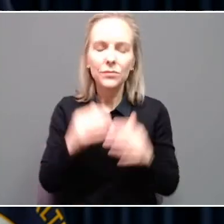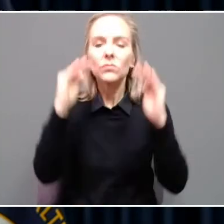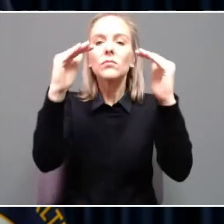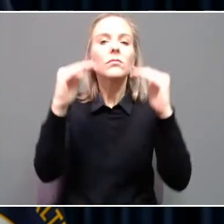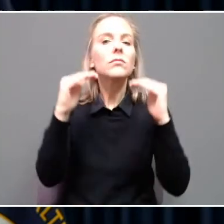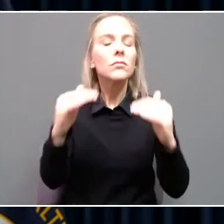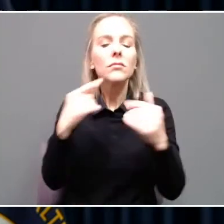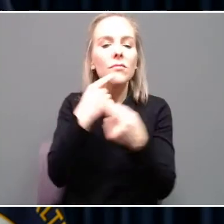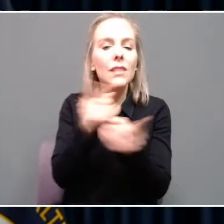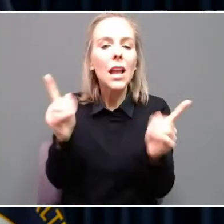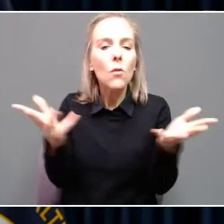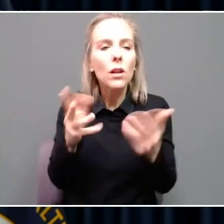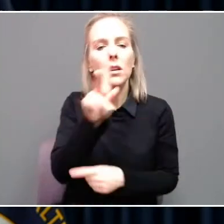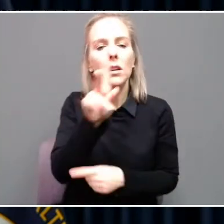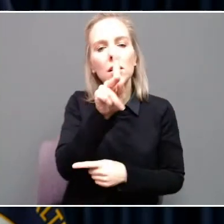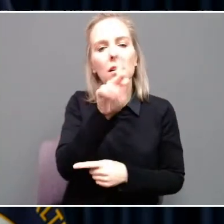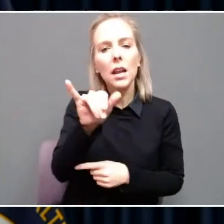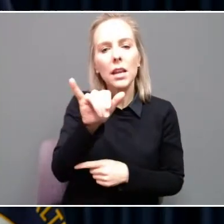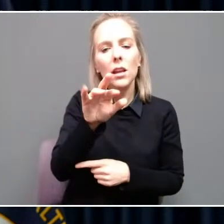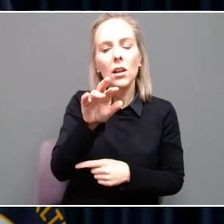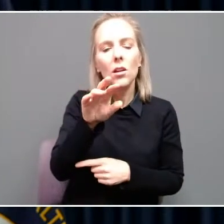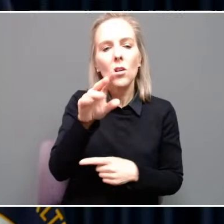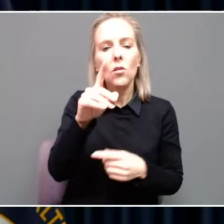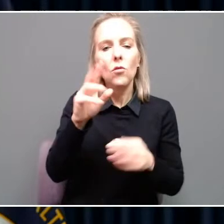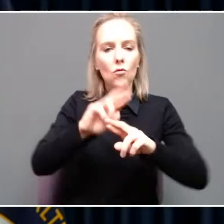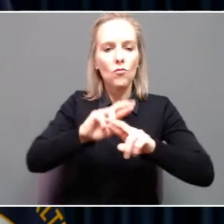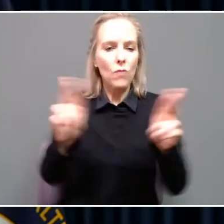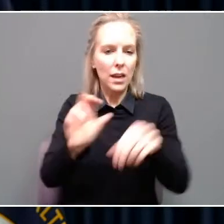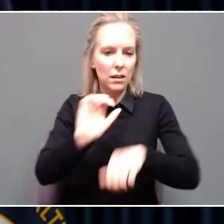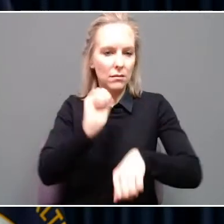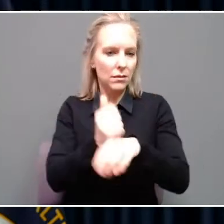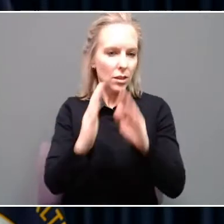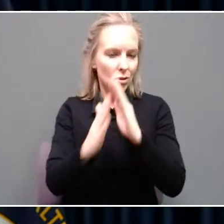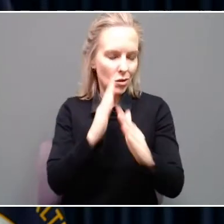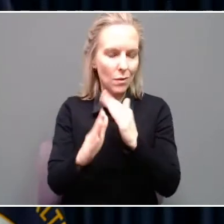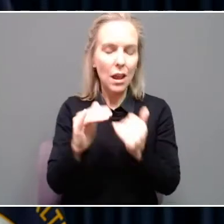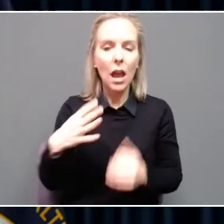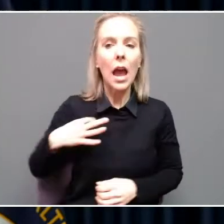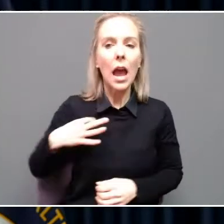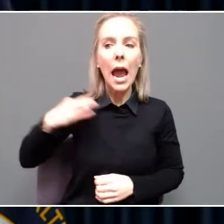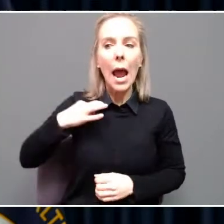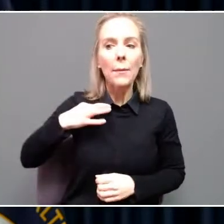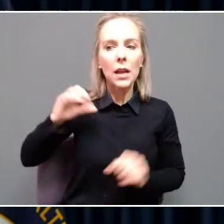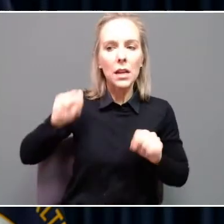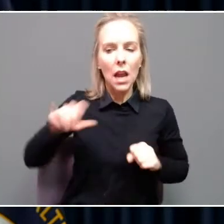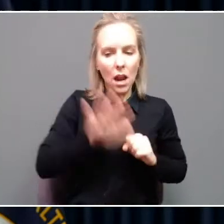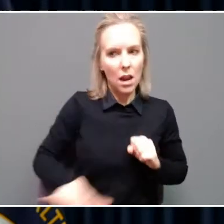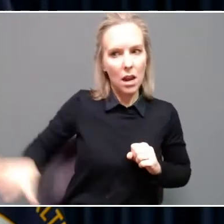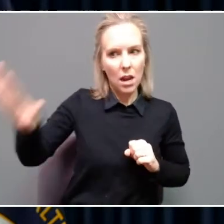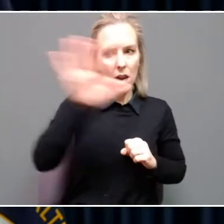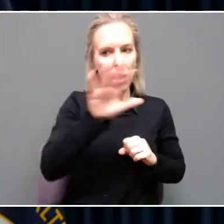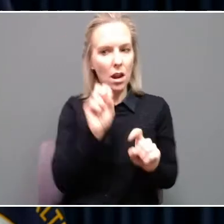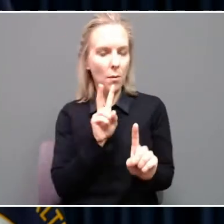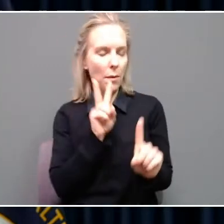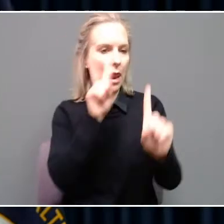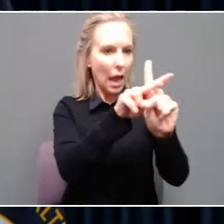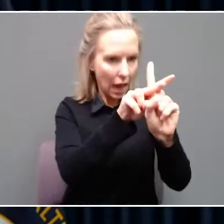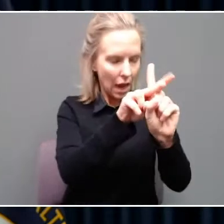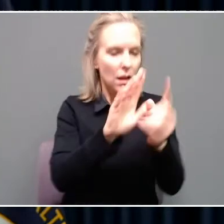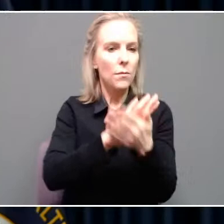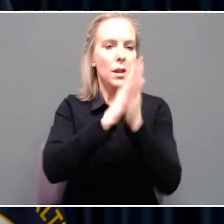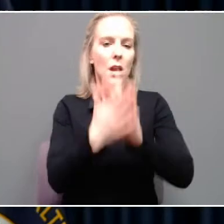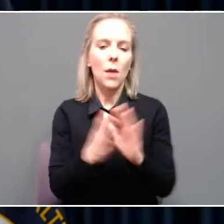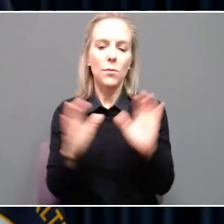recovery-ready communities. Applications are now open for counties across the Commonwealth to apply for and become certified